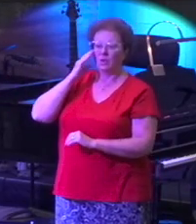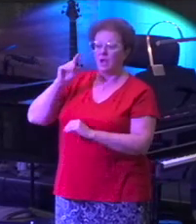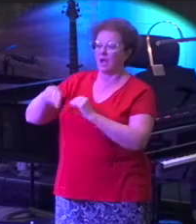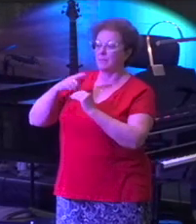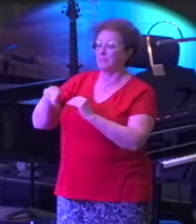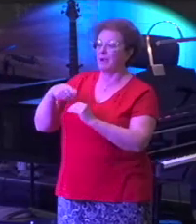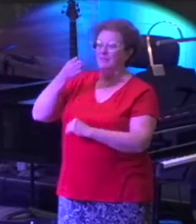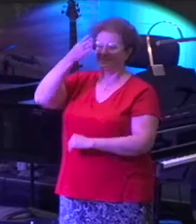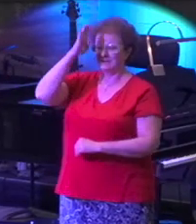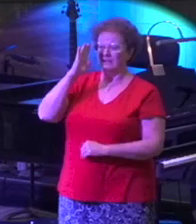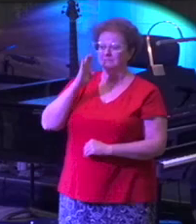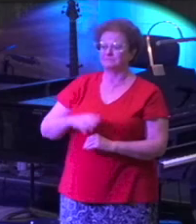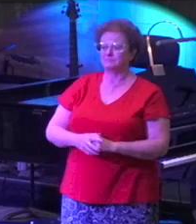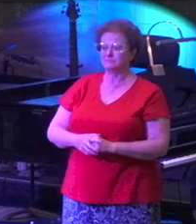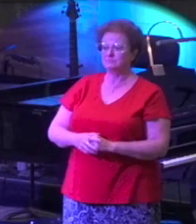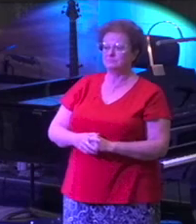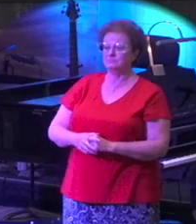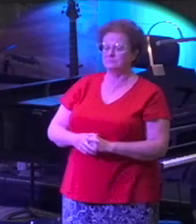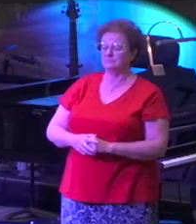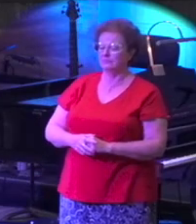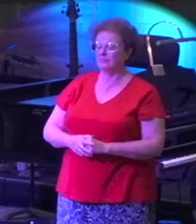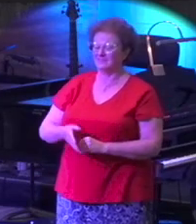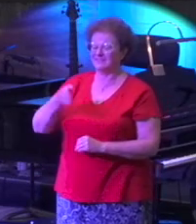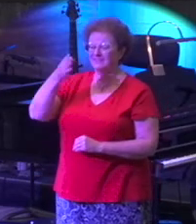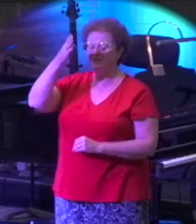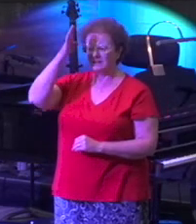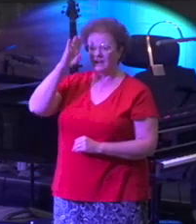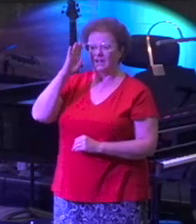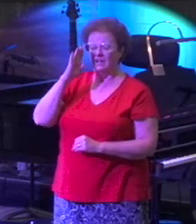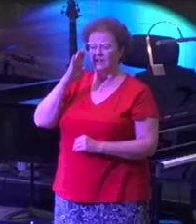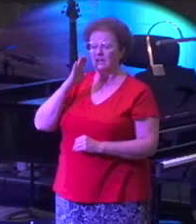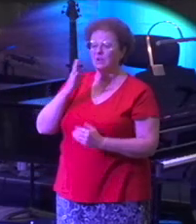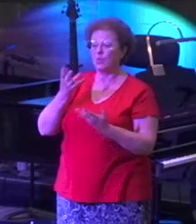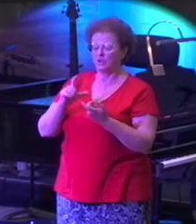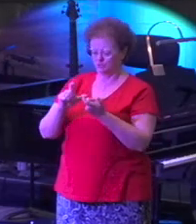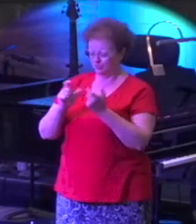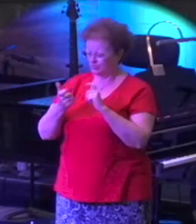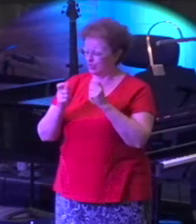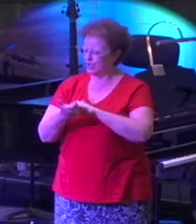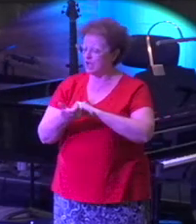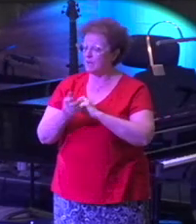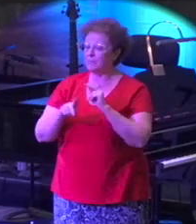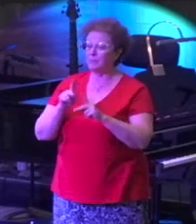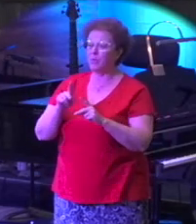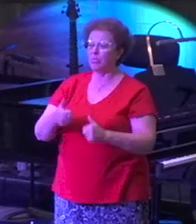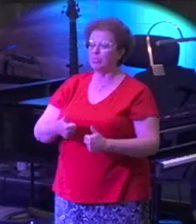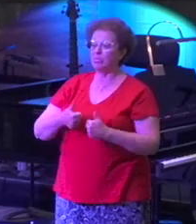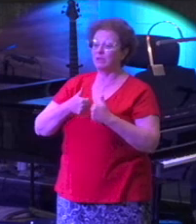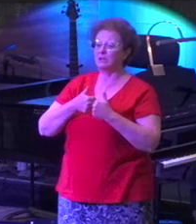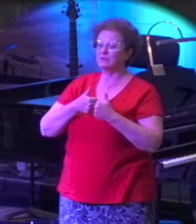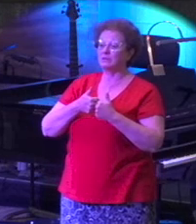his God. As sincere as God is about correcting and putting a change in people's life, is just